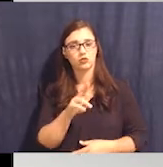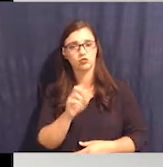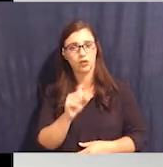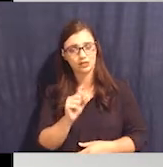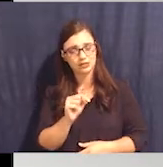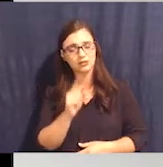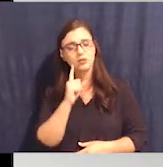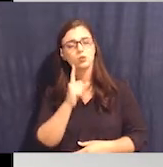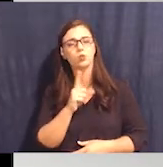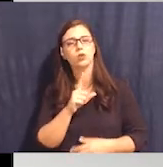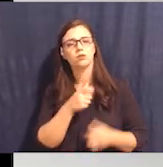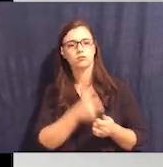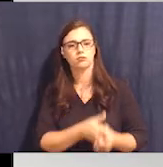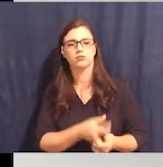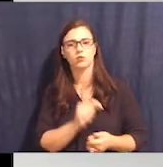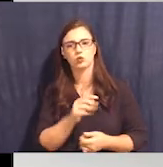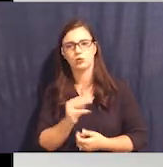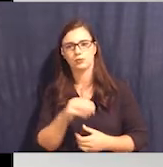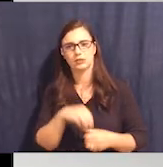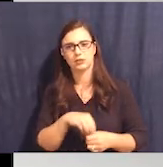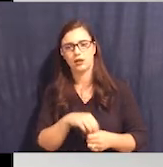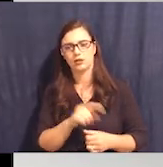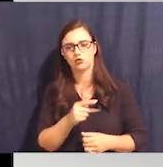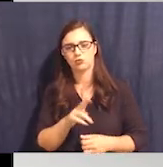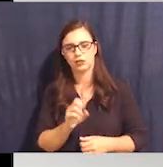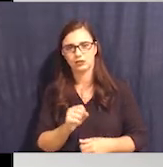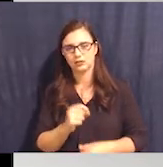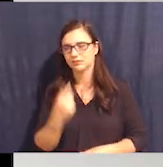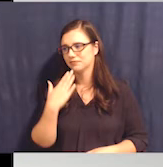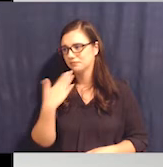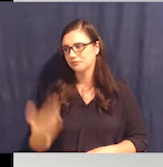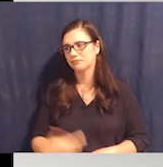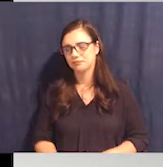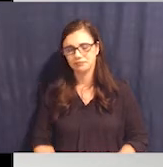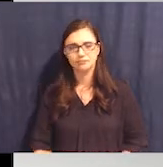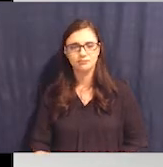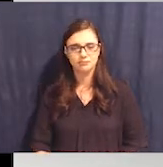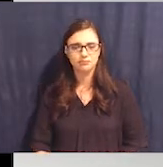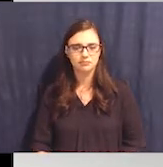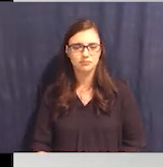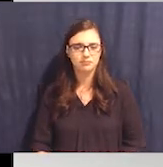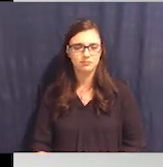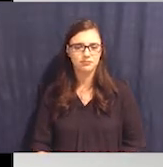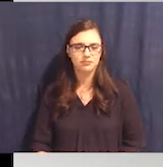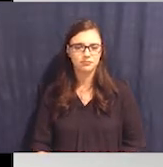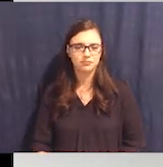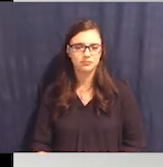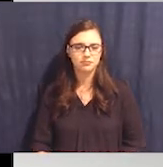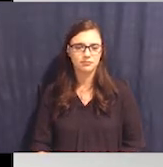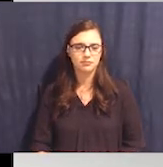trust will go according to the terms of the trust. Thank you. Yes?